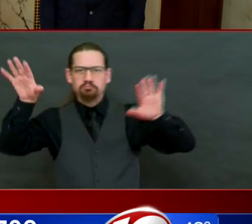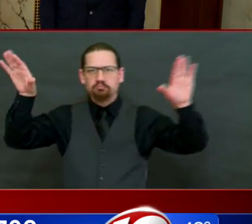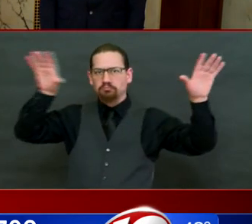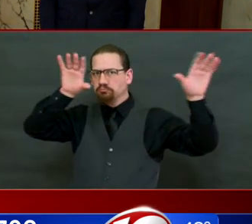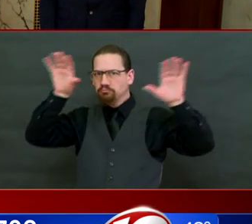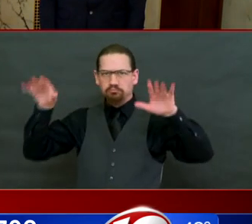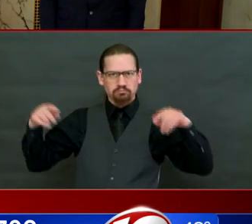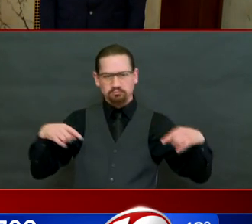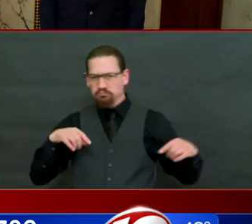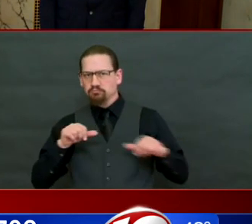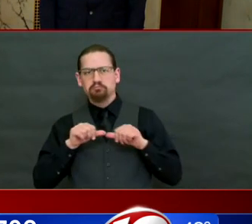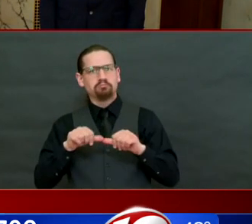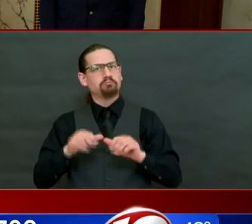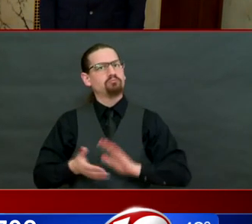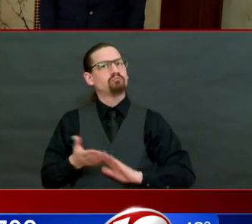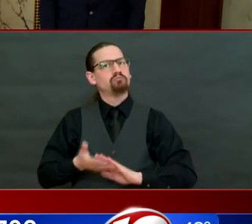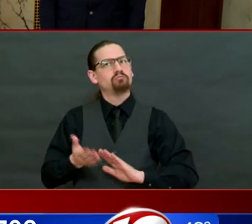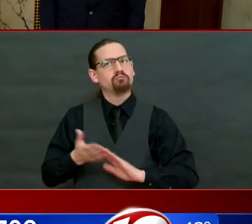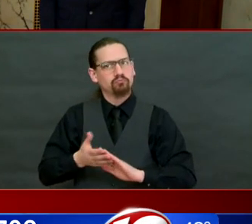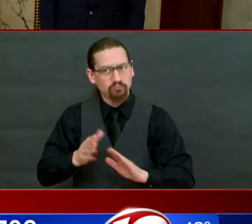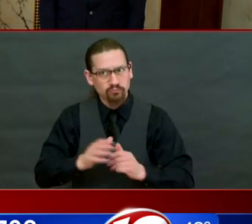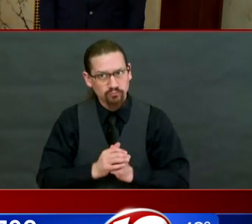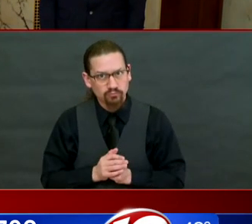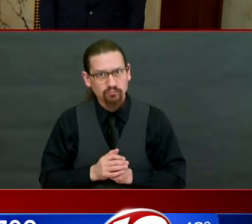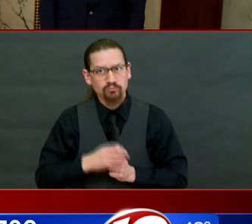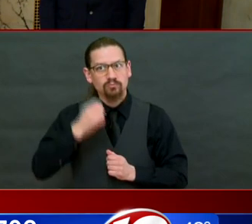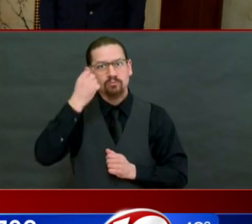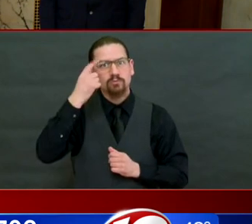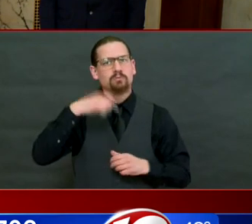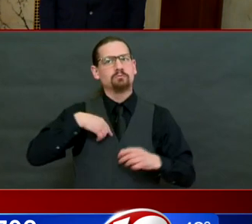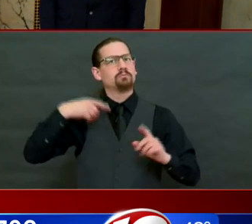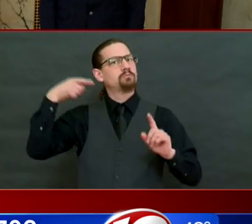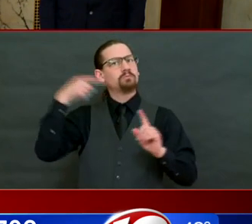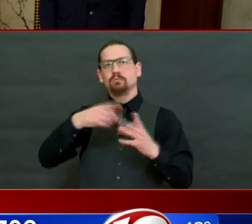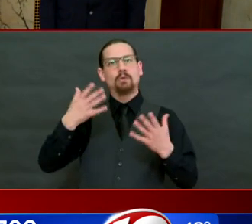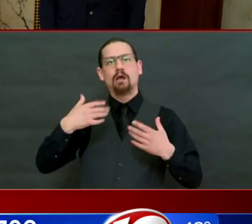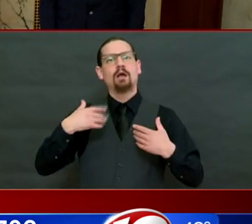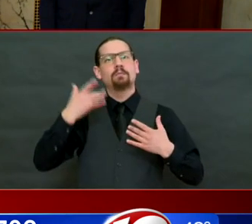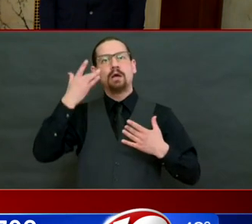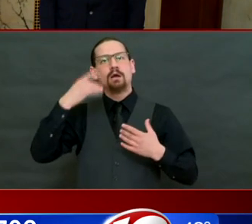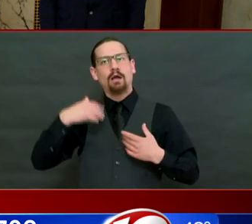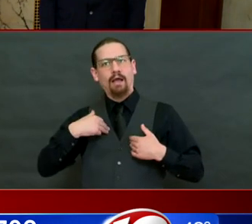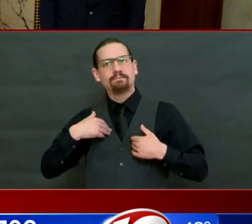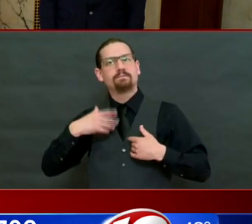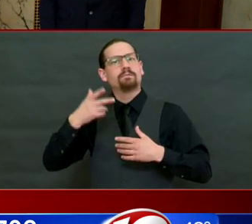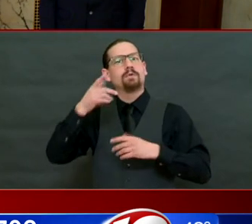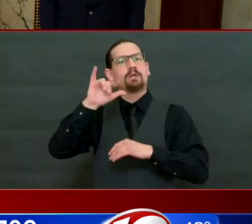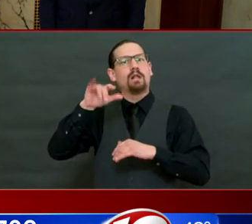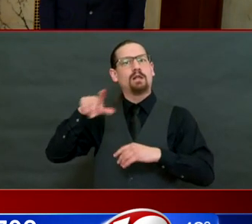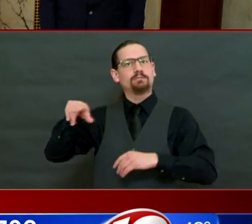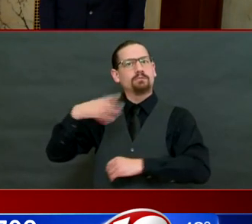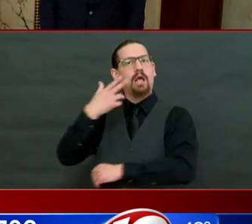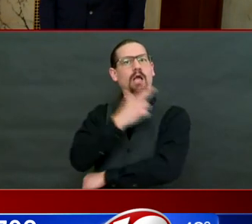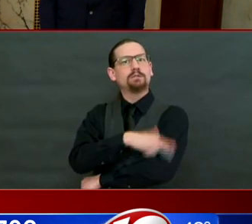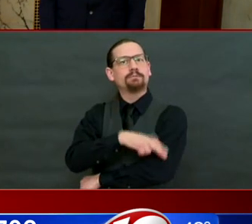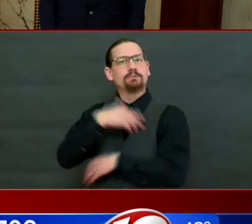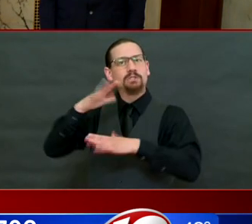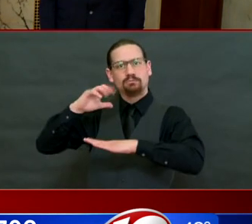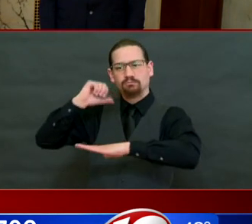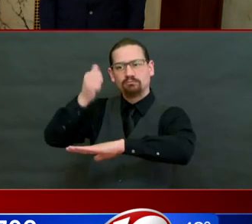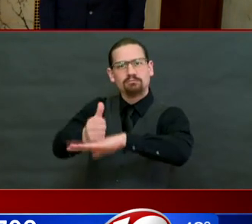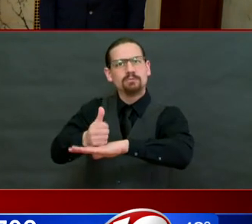net in our field hospitals is built and in good shape. This morning I was over at the Rhode Island Convention Center.